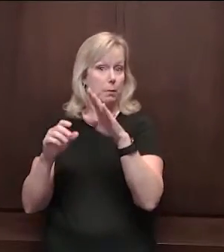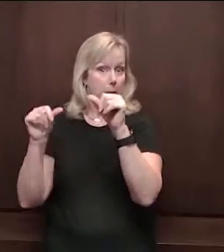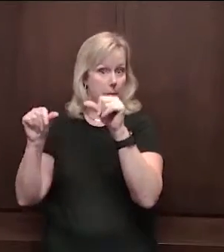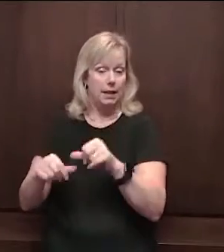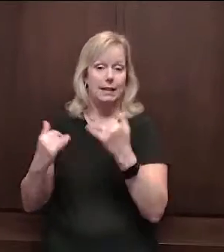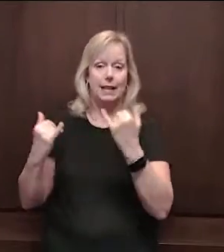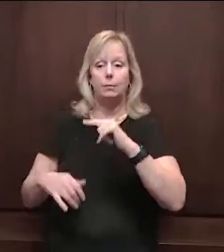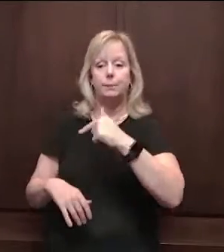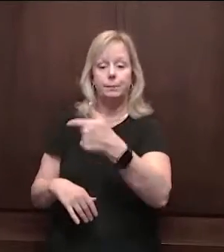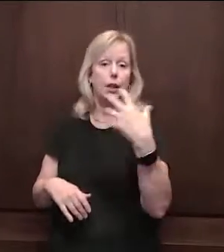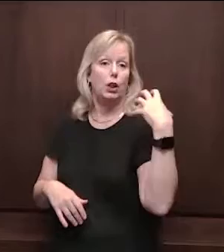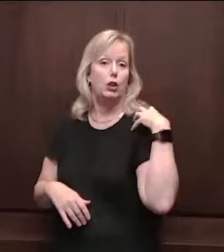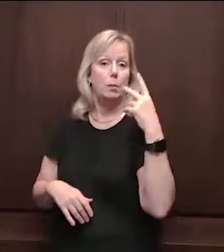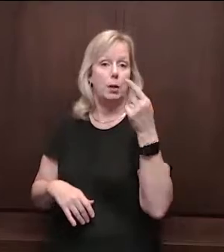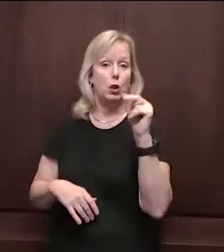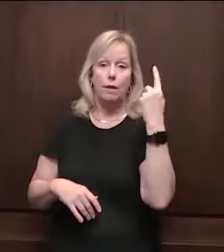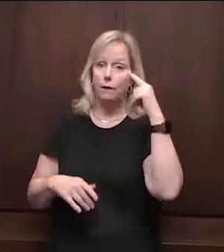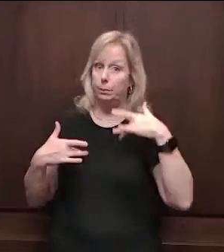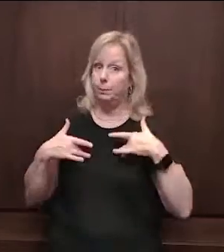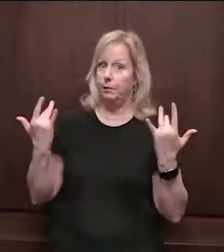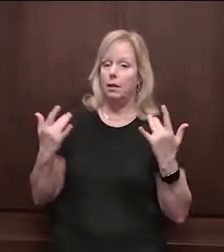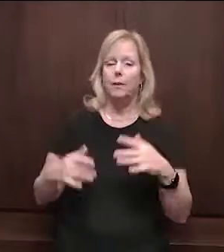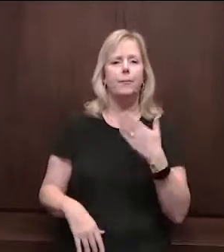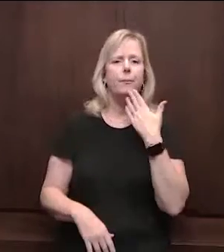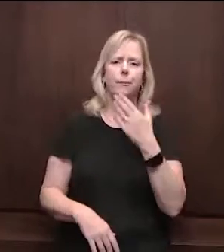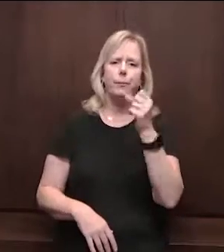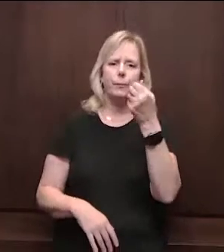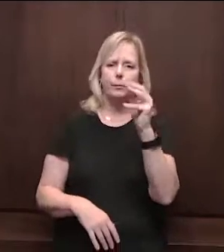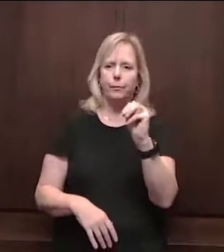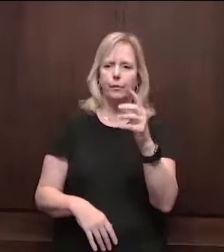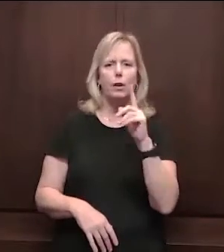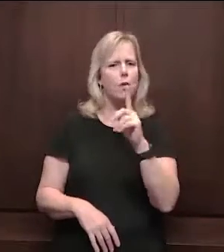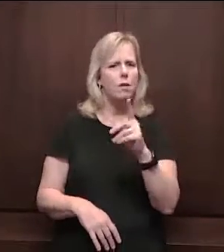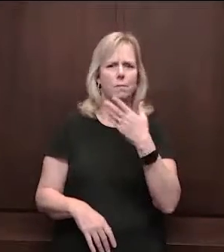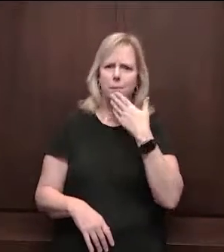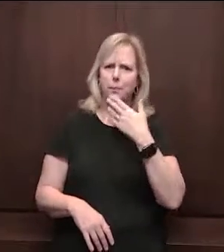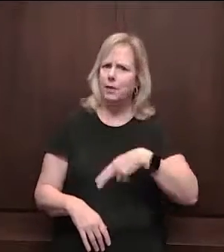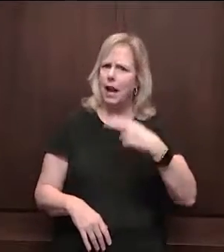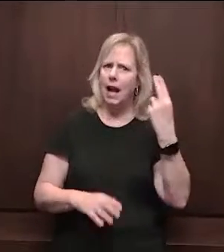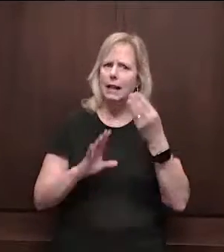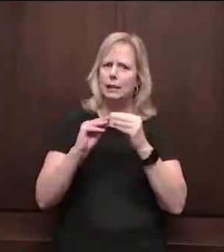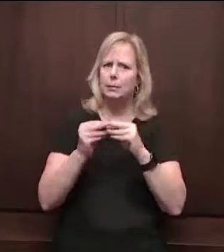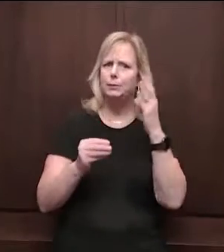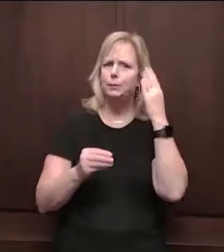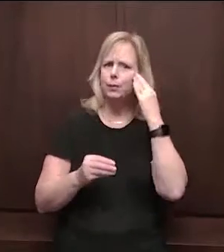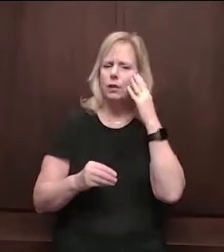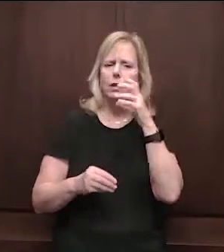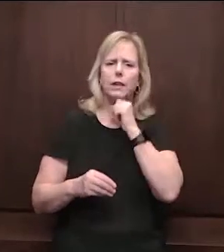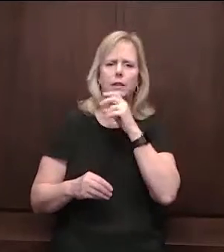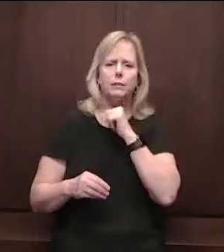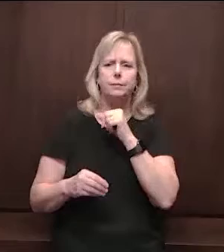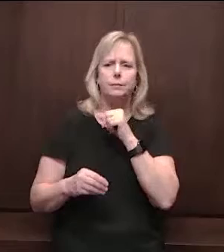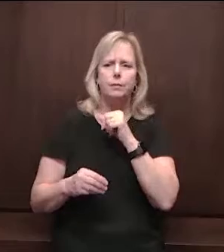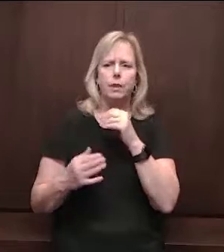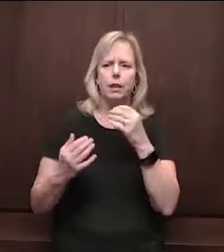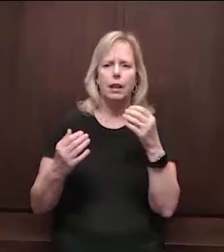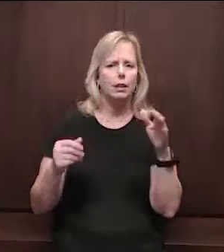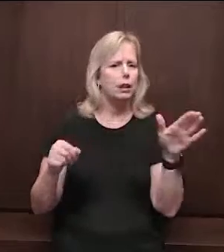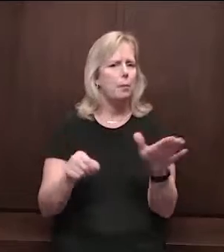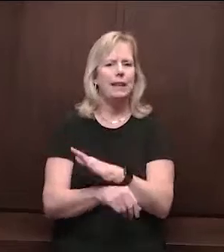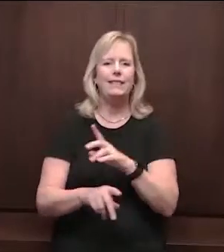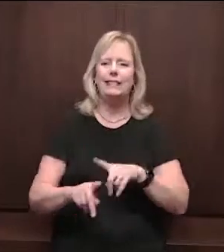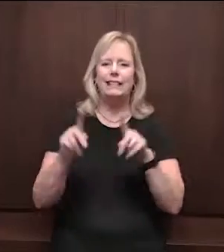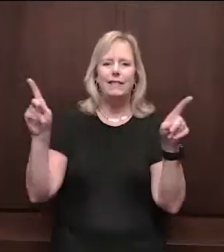to Chairman Kern for his update. Thank you, Sam. Really high numbers. You know, the age ranges are totally